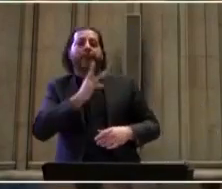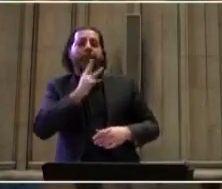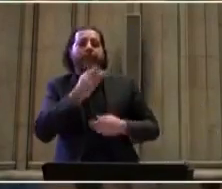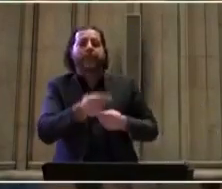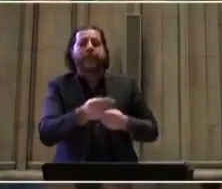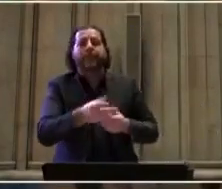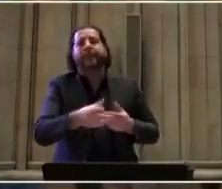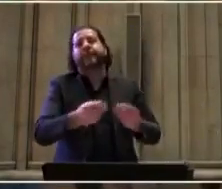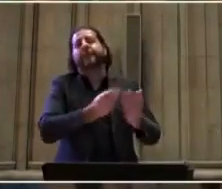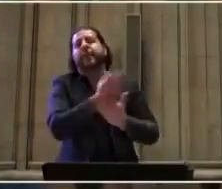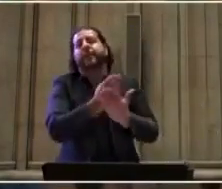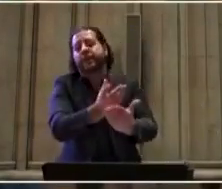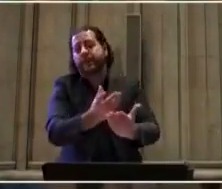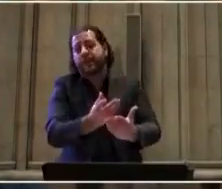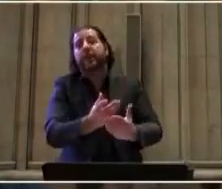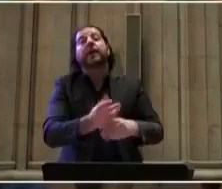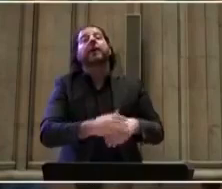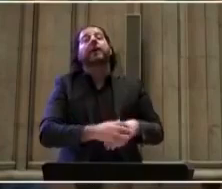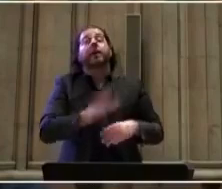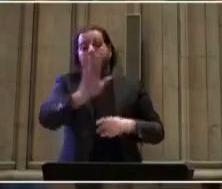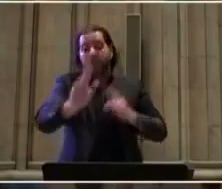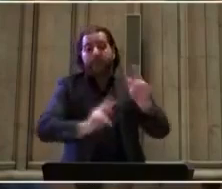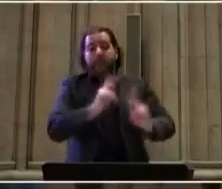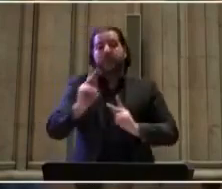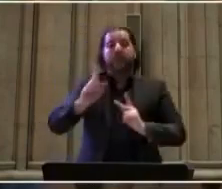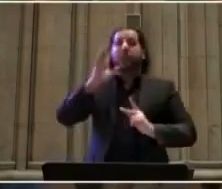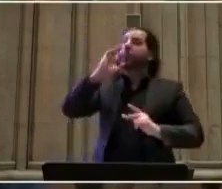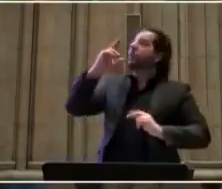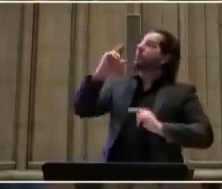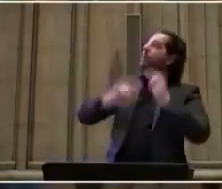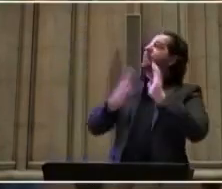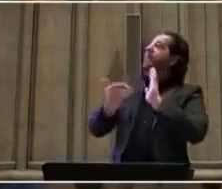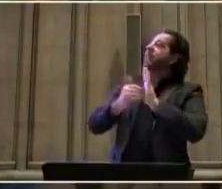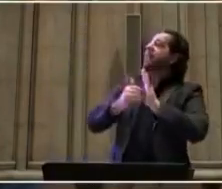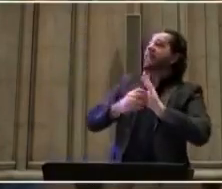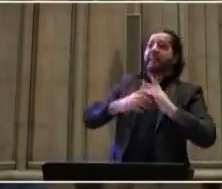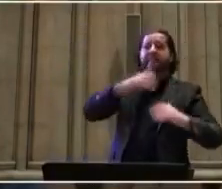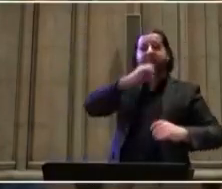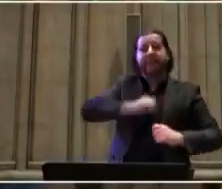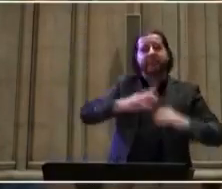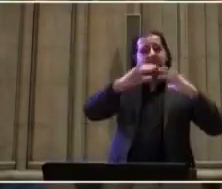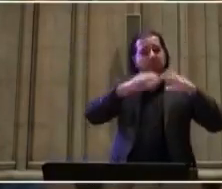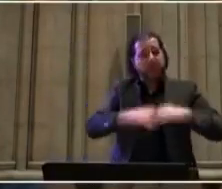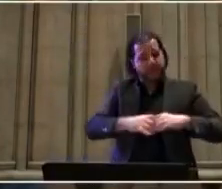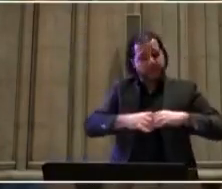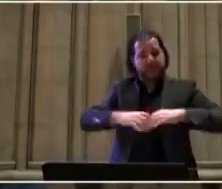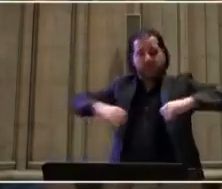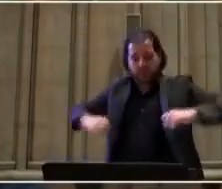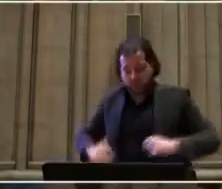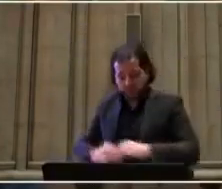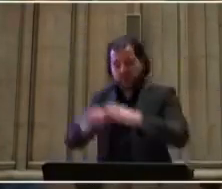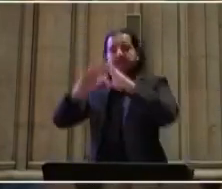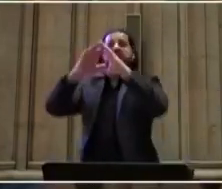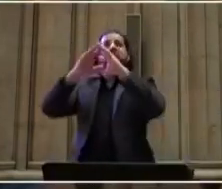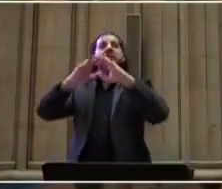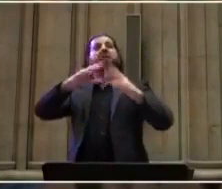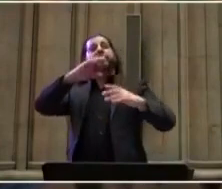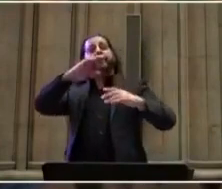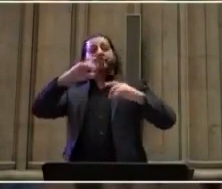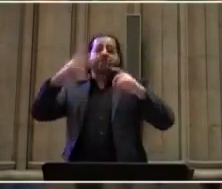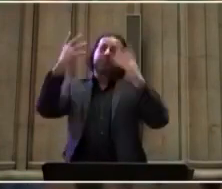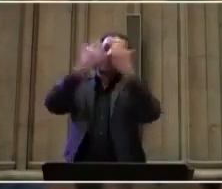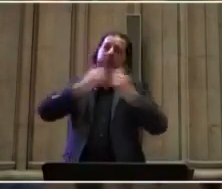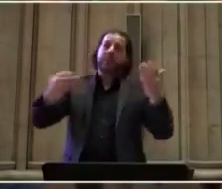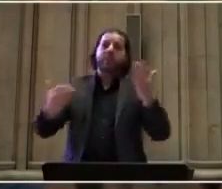waters never fail. Your people will rebuild the ancient ruins and will raise up the age-old